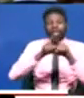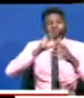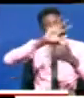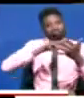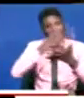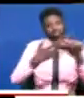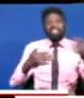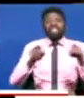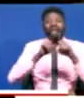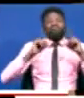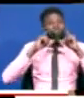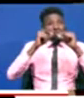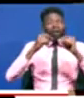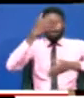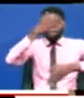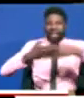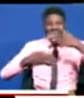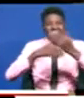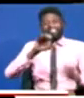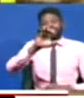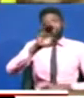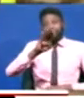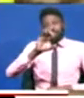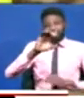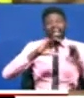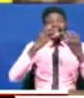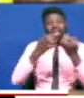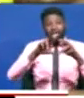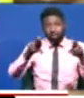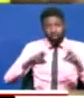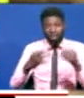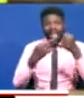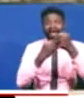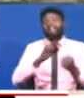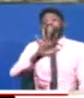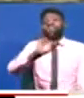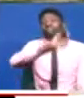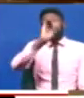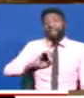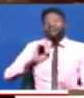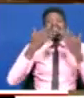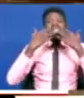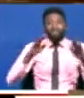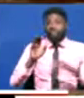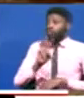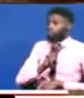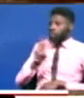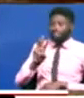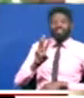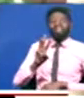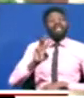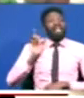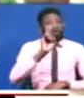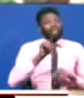the construction of CBC classrooms was at 85% completion, with Western Nairobi and Coast yet to meet their